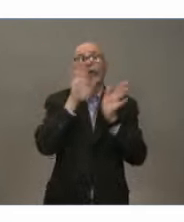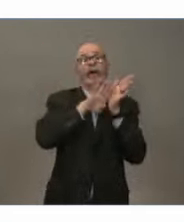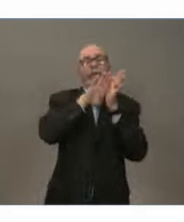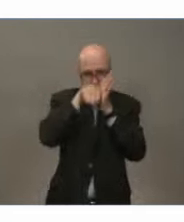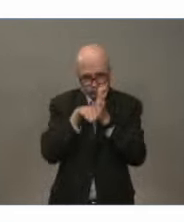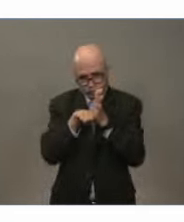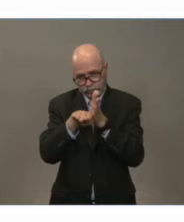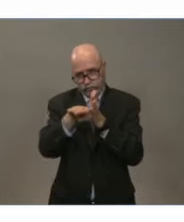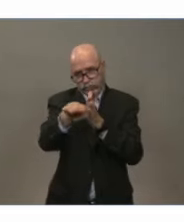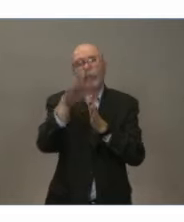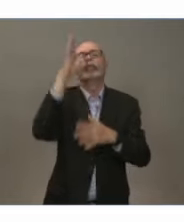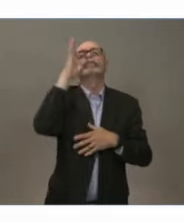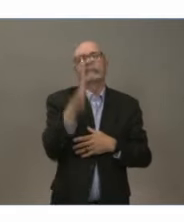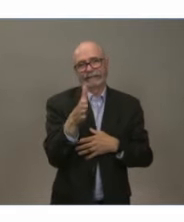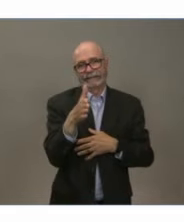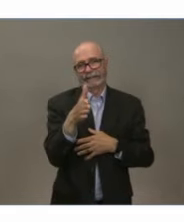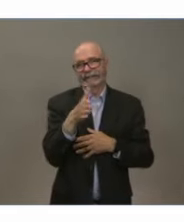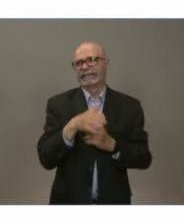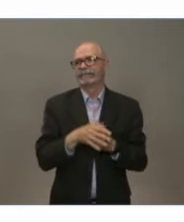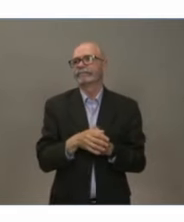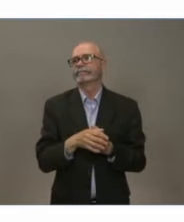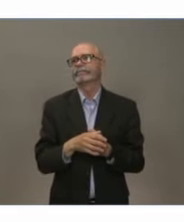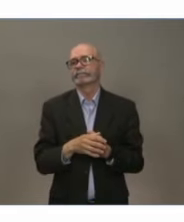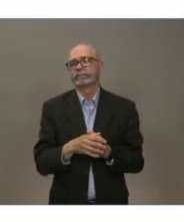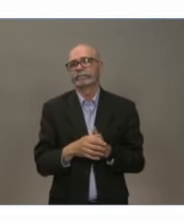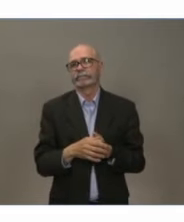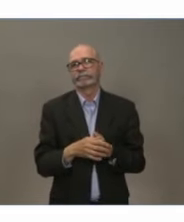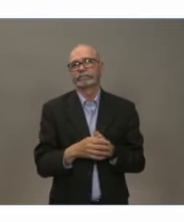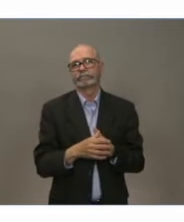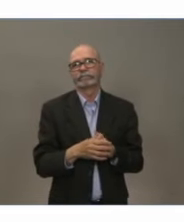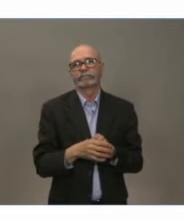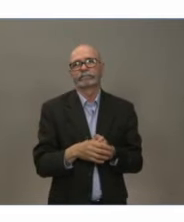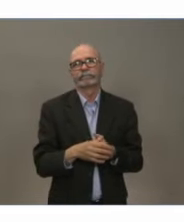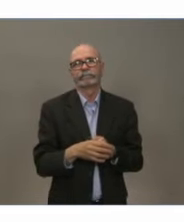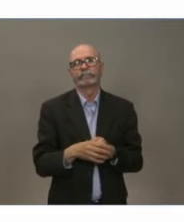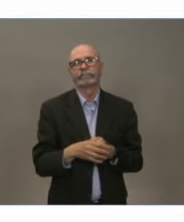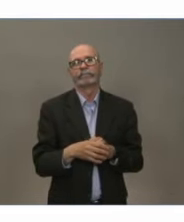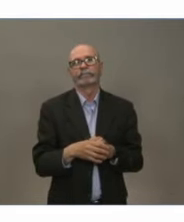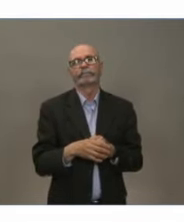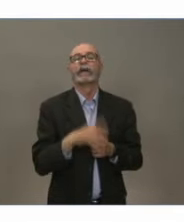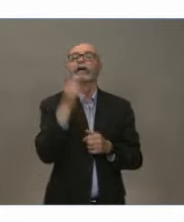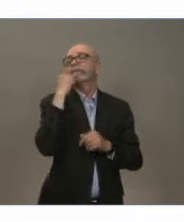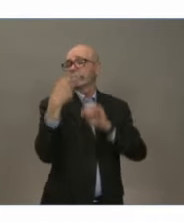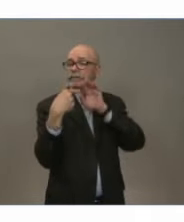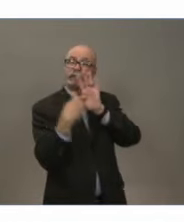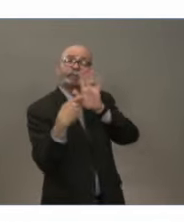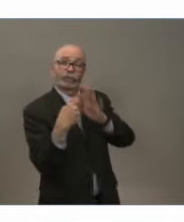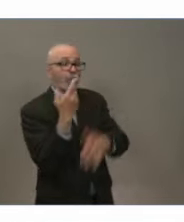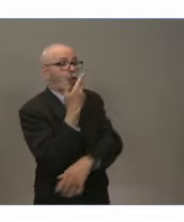what we do in terms of hospitalizations,